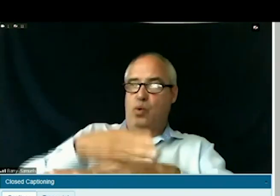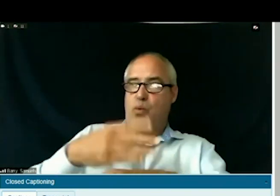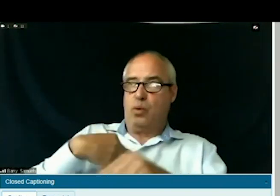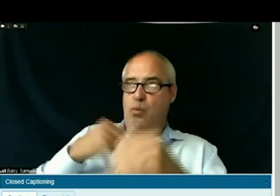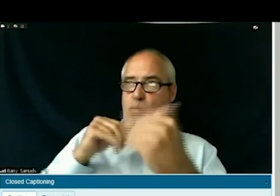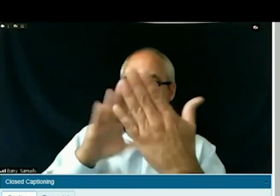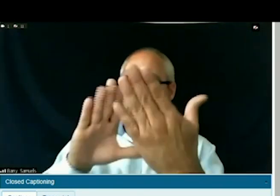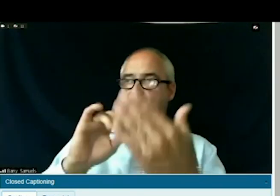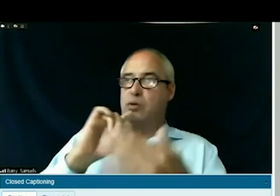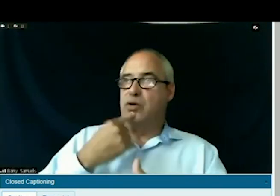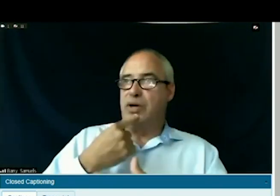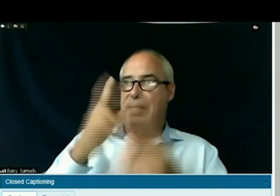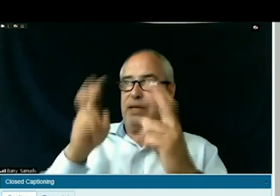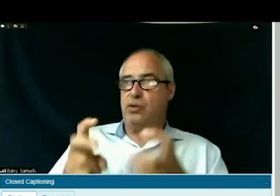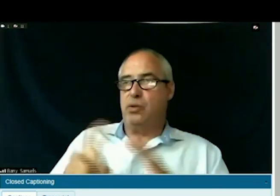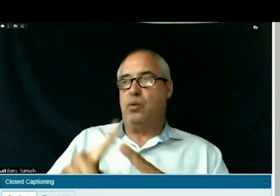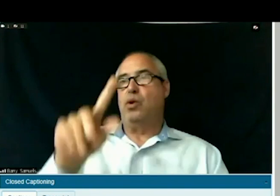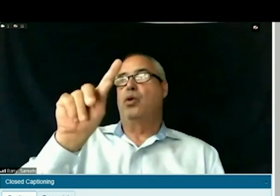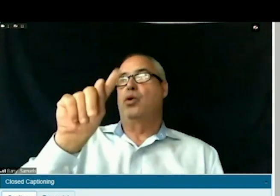critical issues. Tawara?